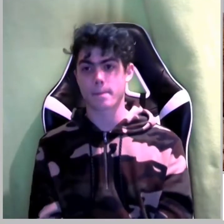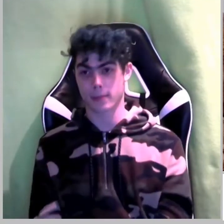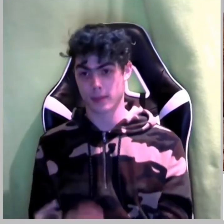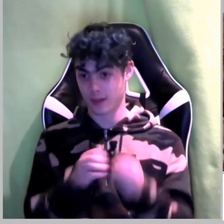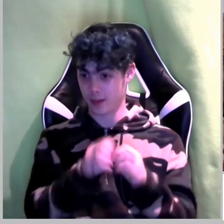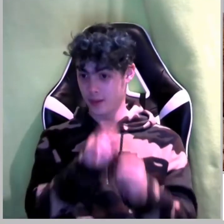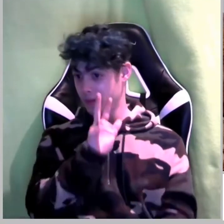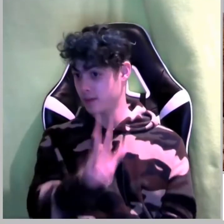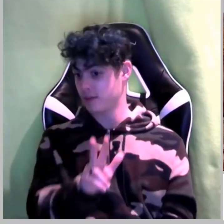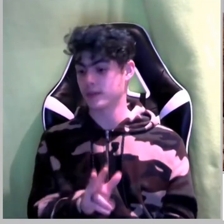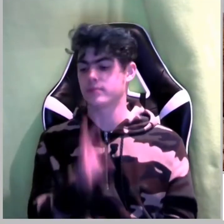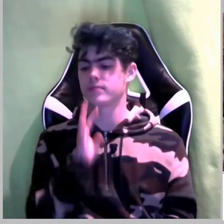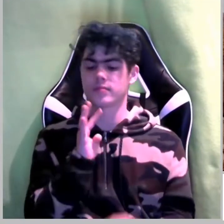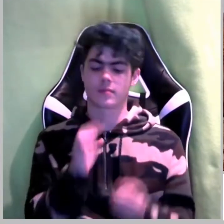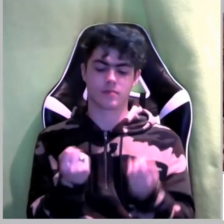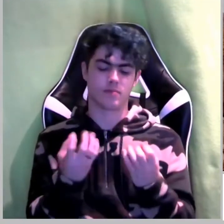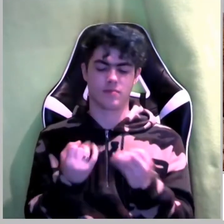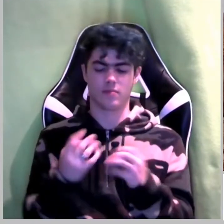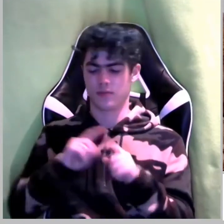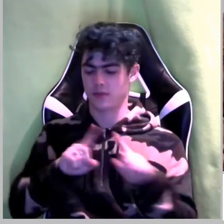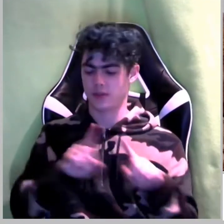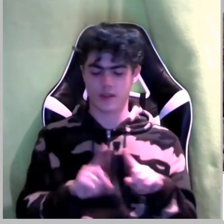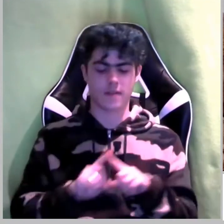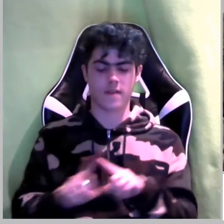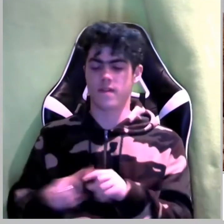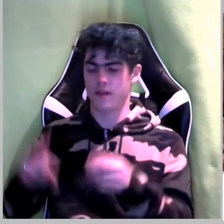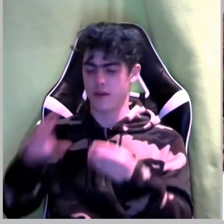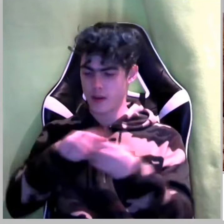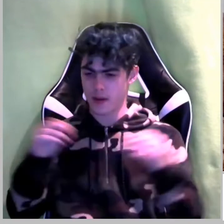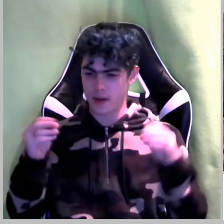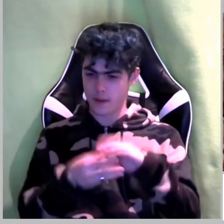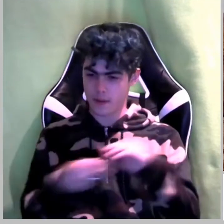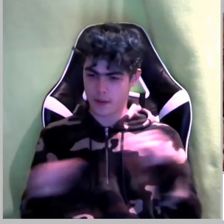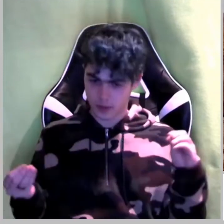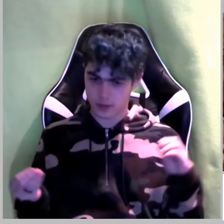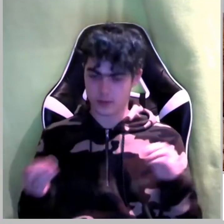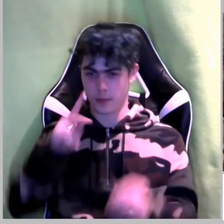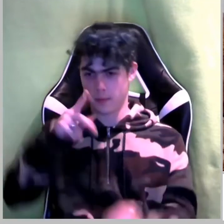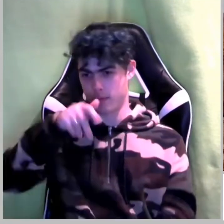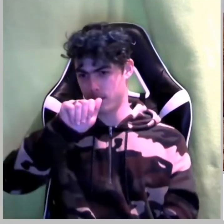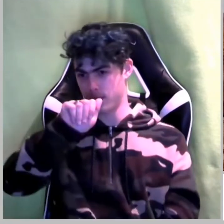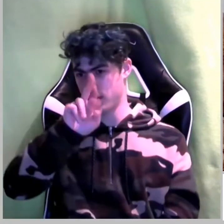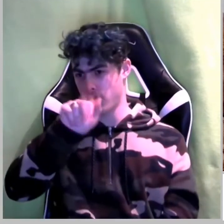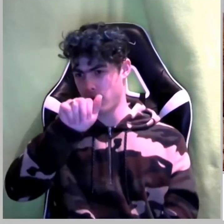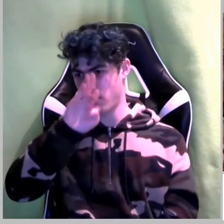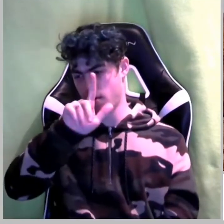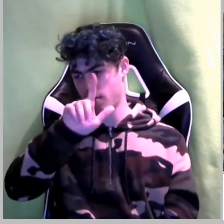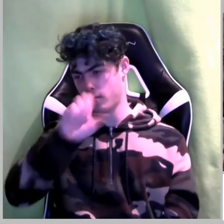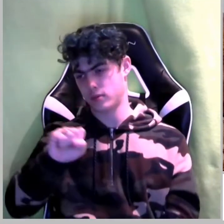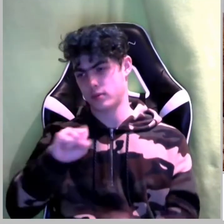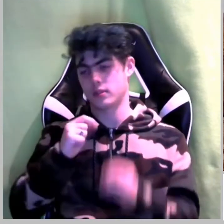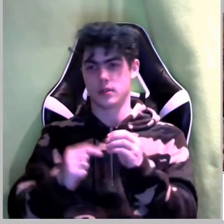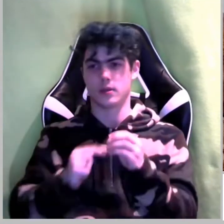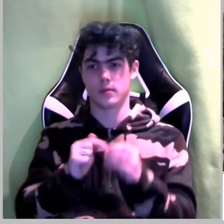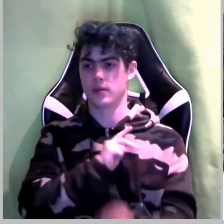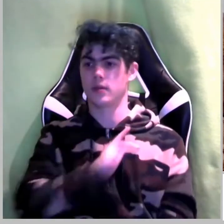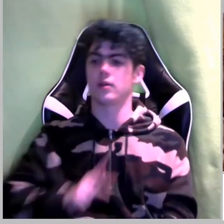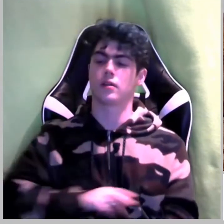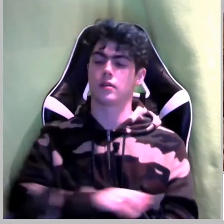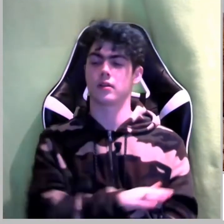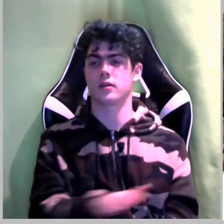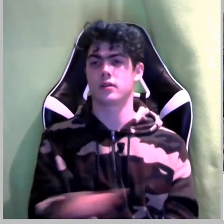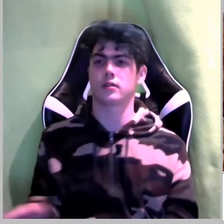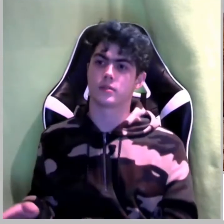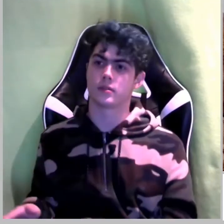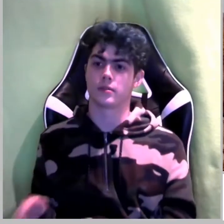the kingdom. Here in this third discourse, Jesus has some confrontations. He rebukes the